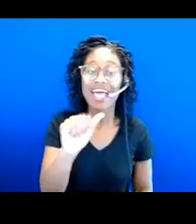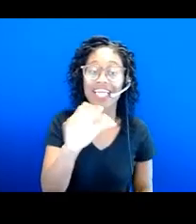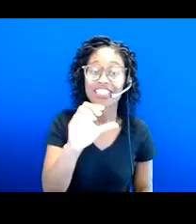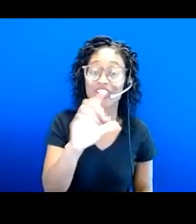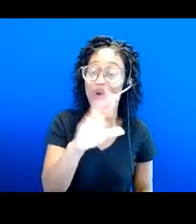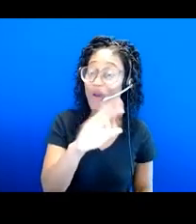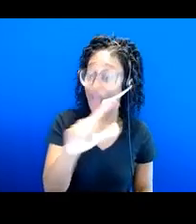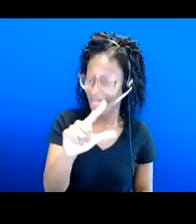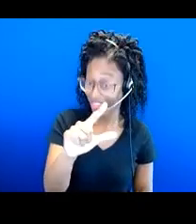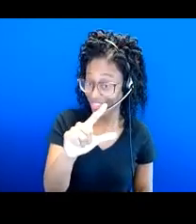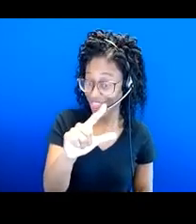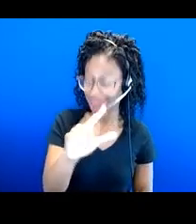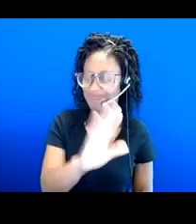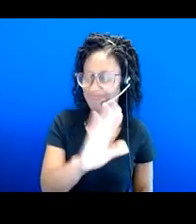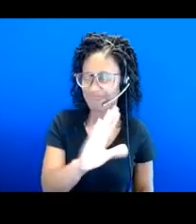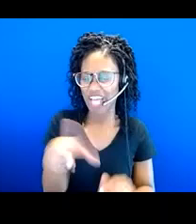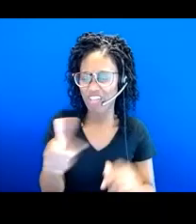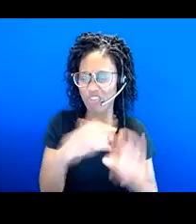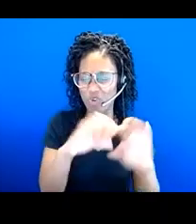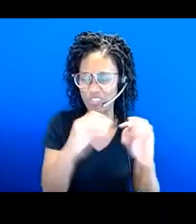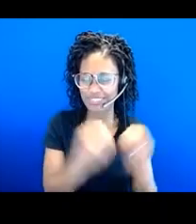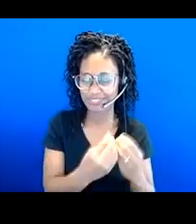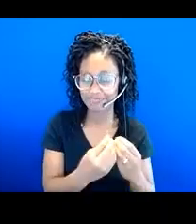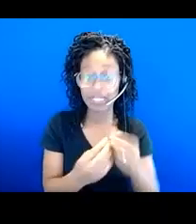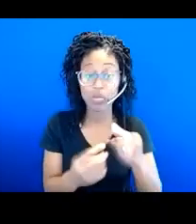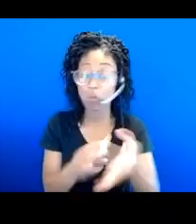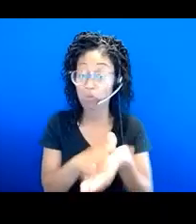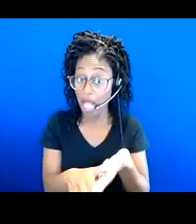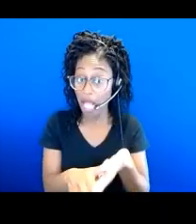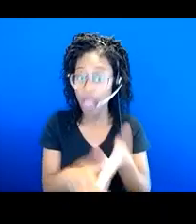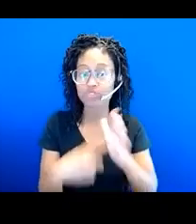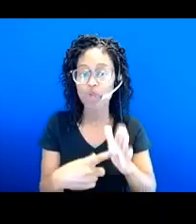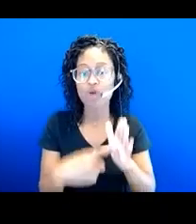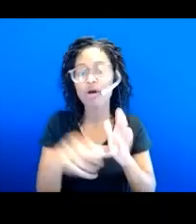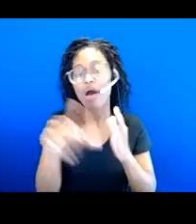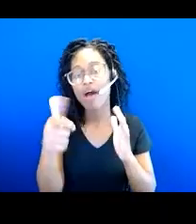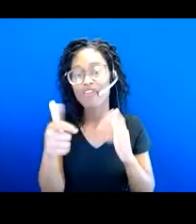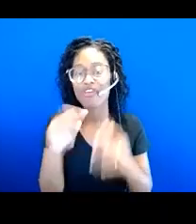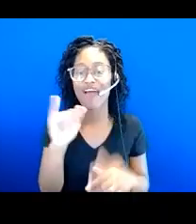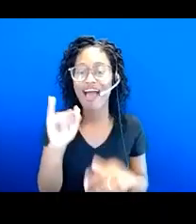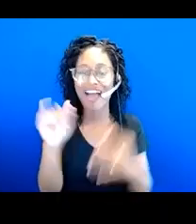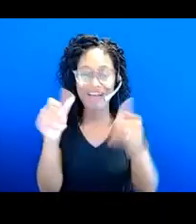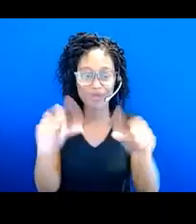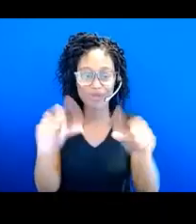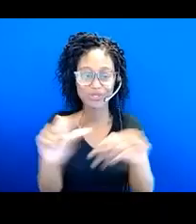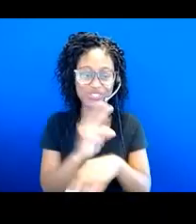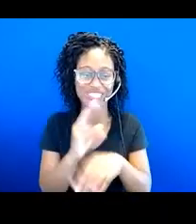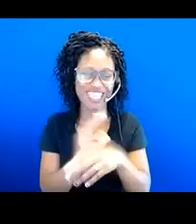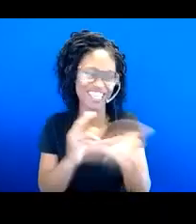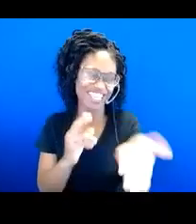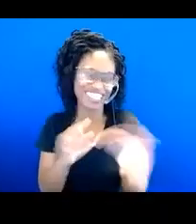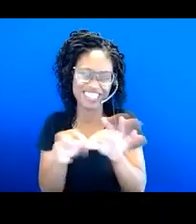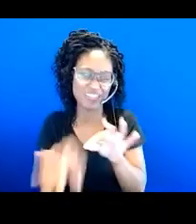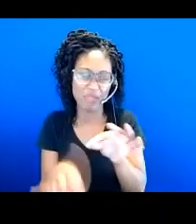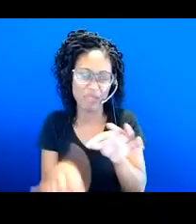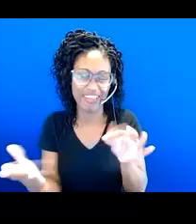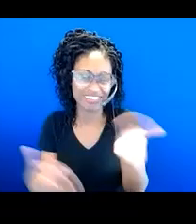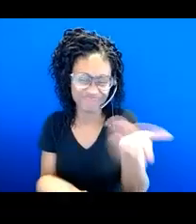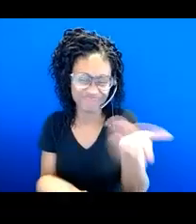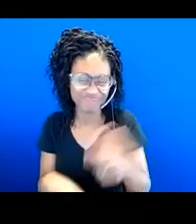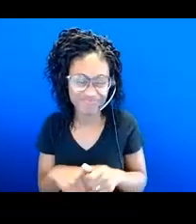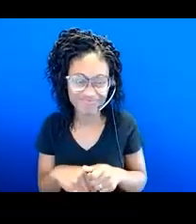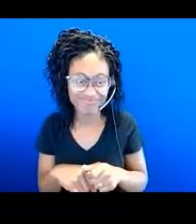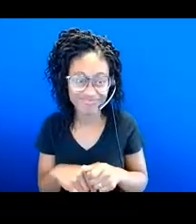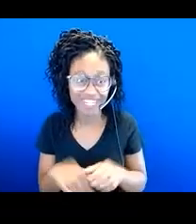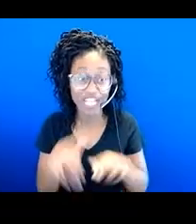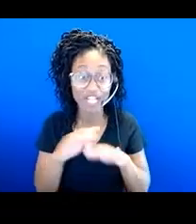but it's just a really nice, it shows some other uses of an iPoster. Here, just a really simple thing, you know, don't be